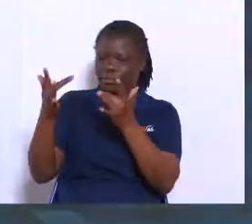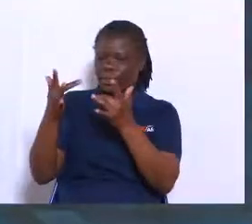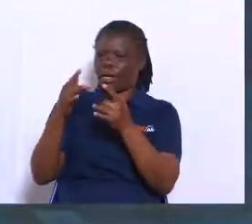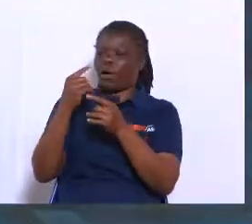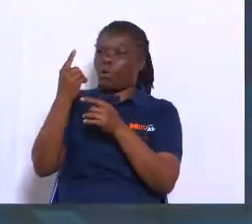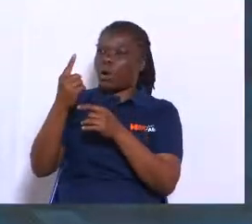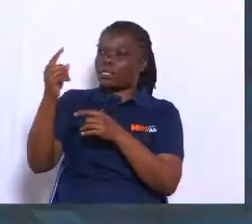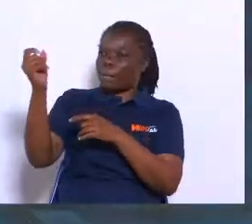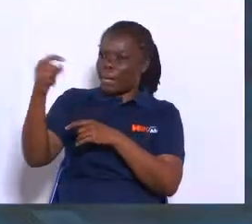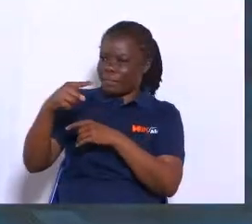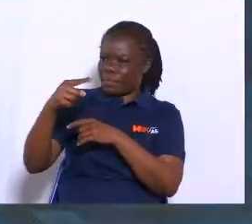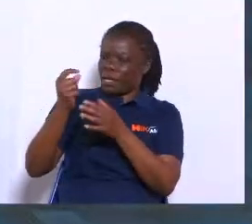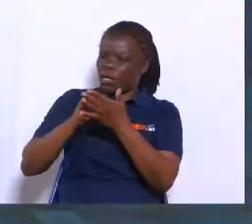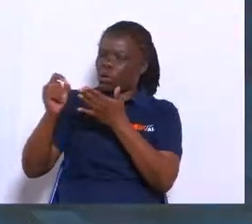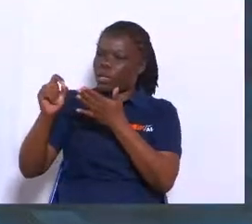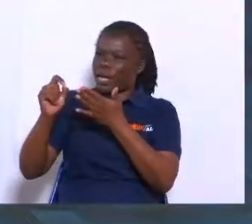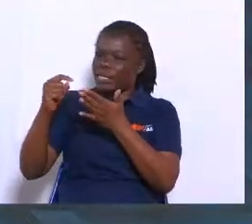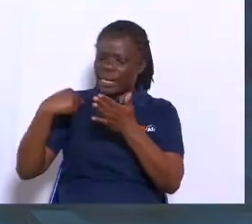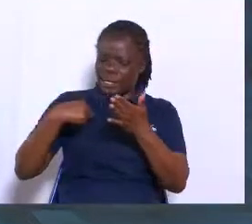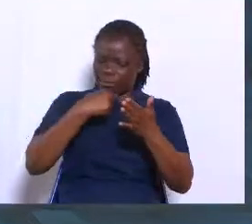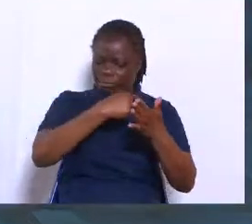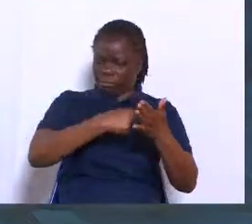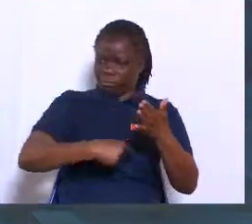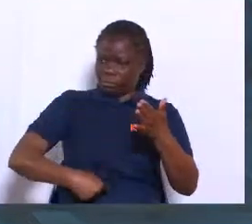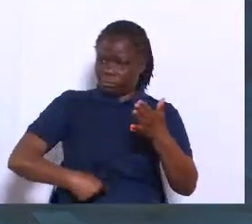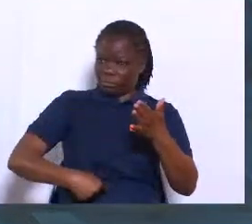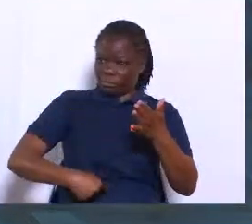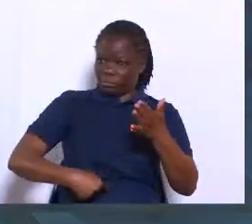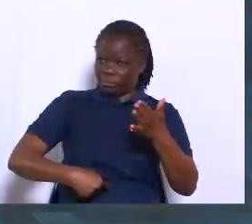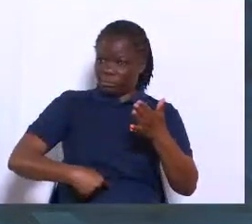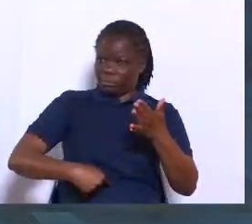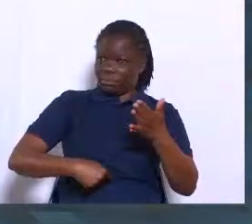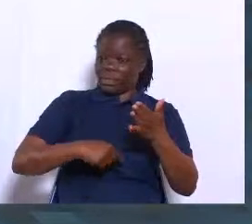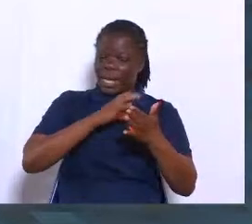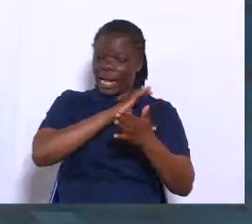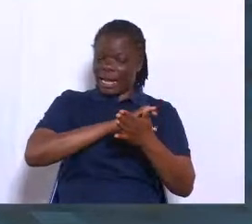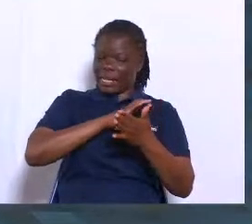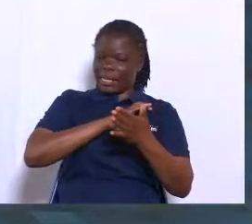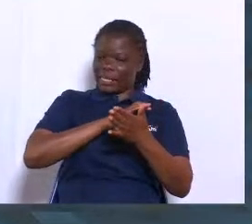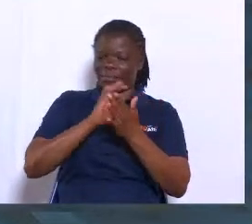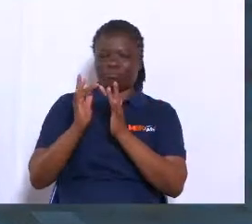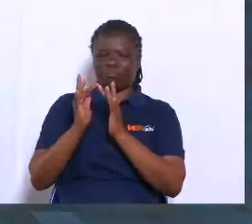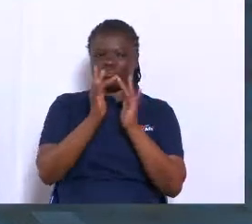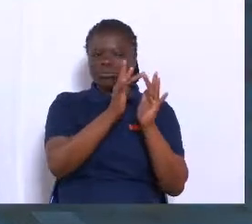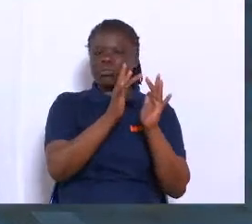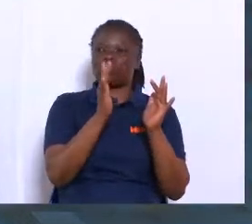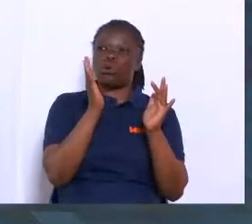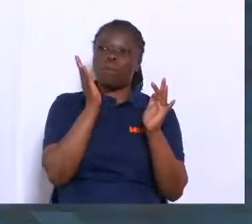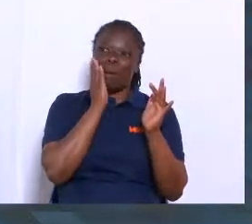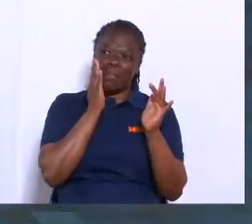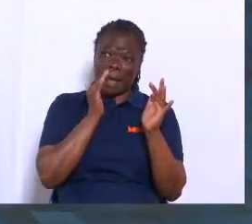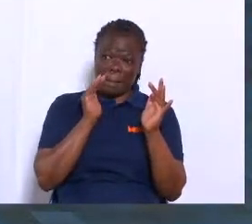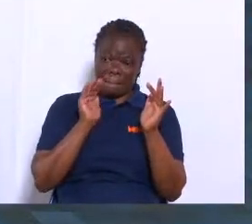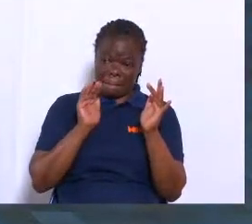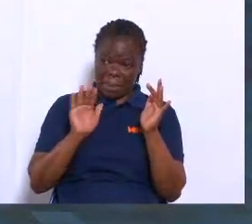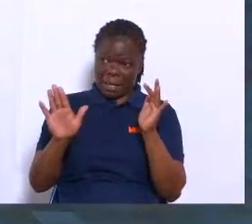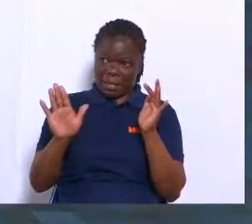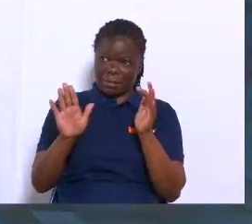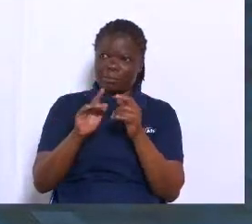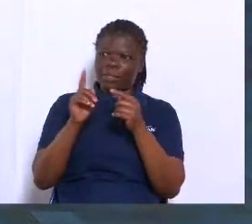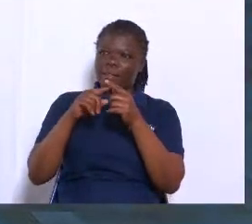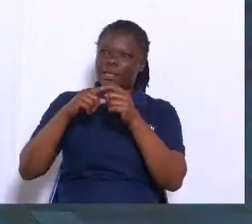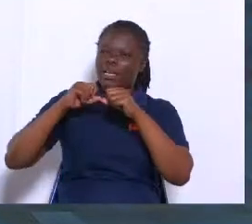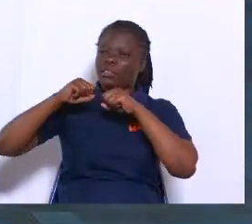write 30 Chinese characters to his mother. And the officials let